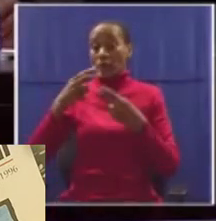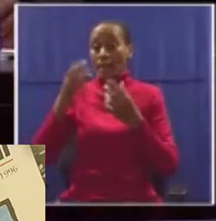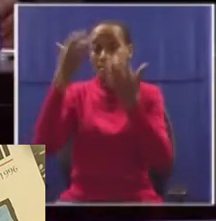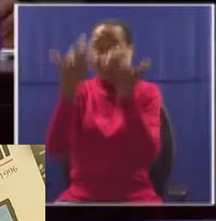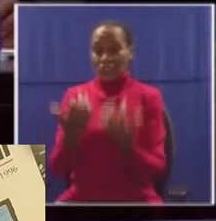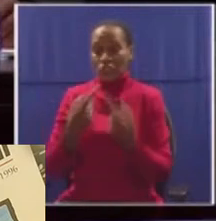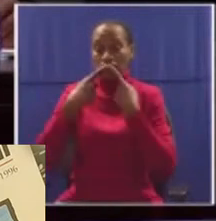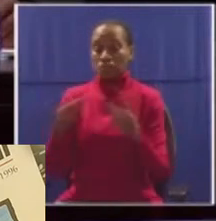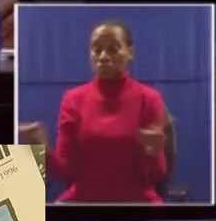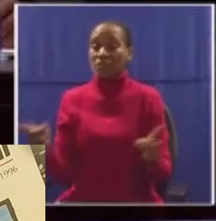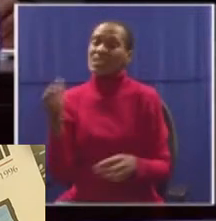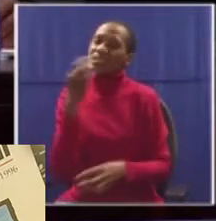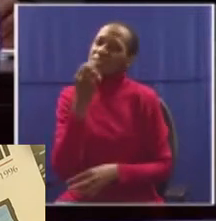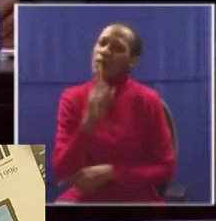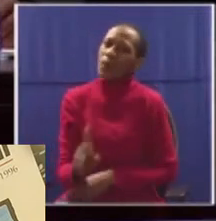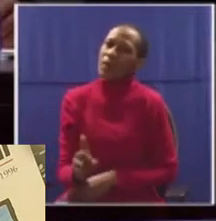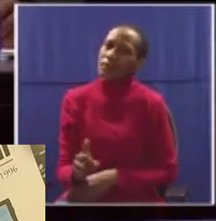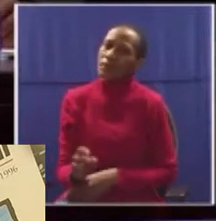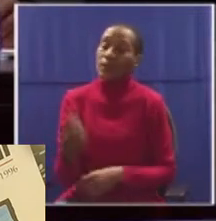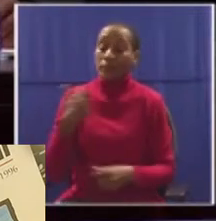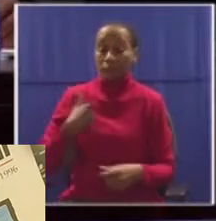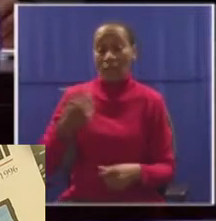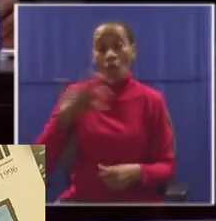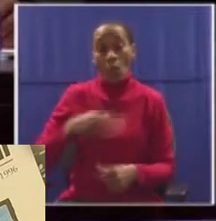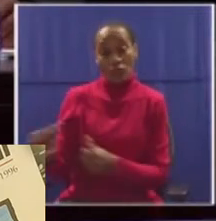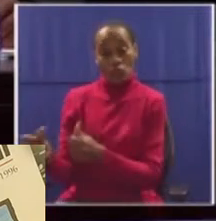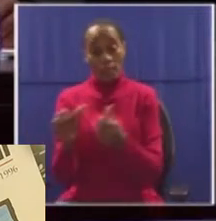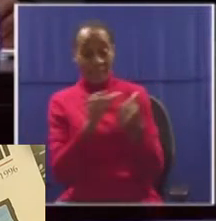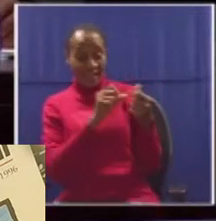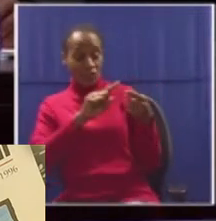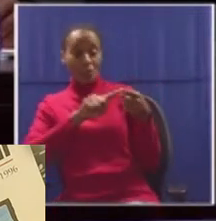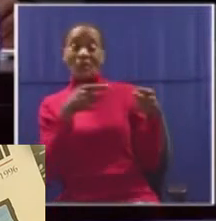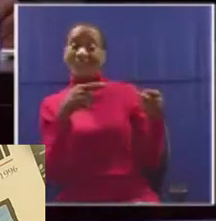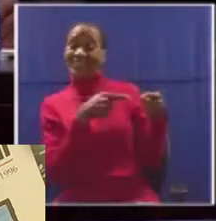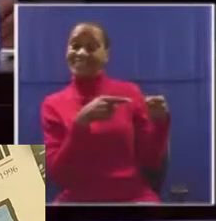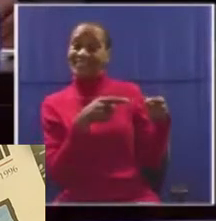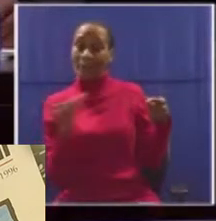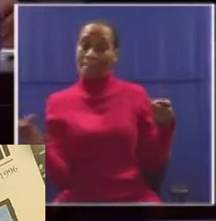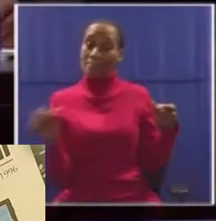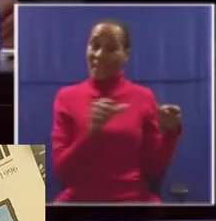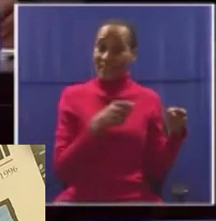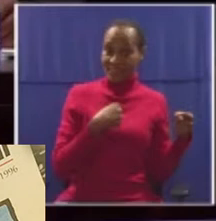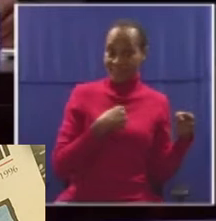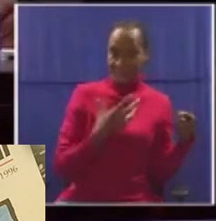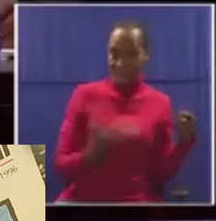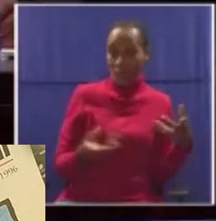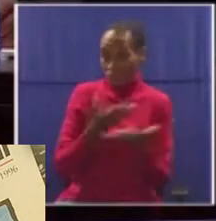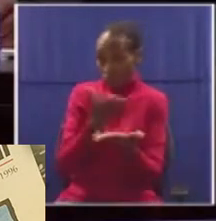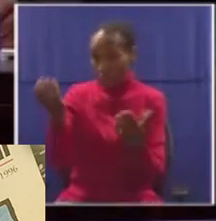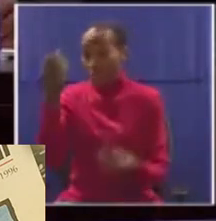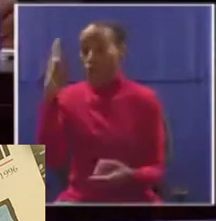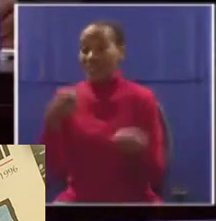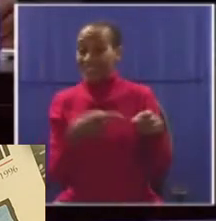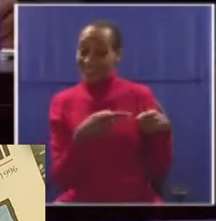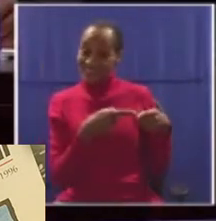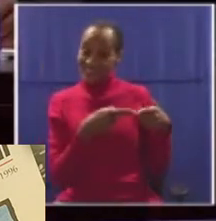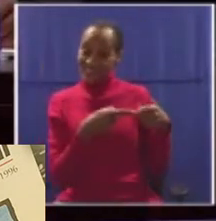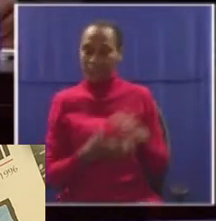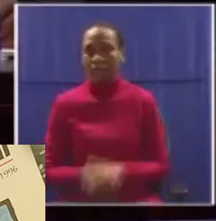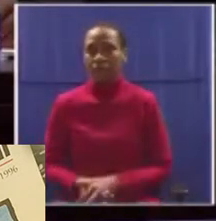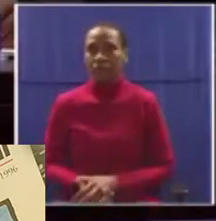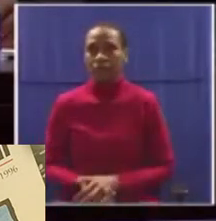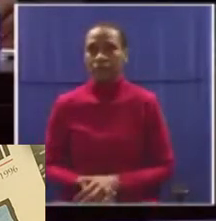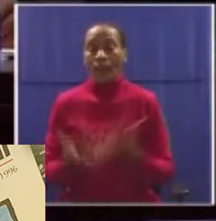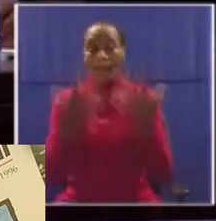budget to strengthen these institutions let me go back to that point because it seems membership members have forgotten about it